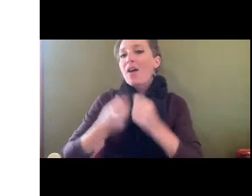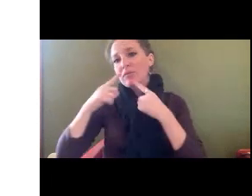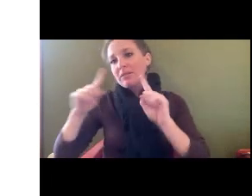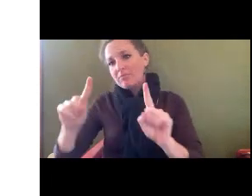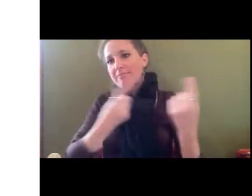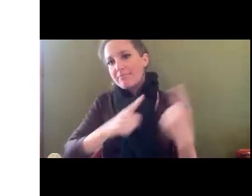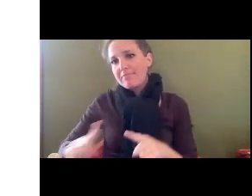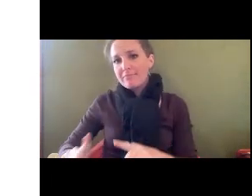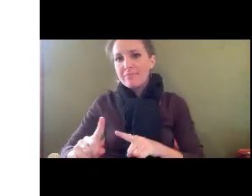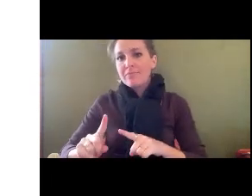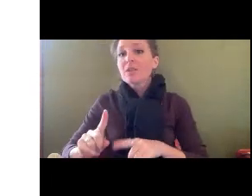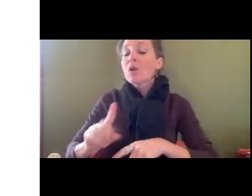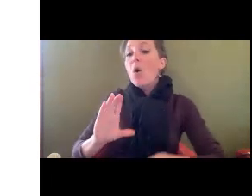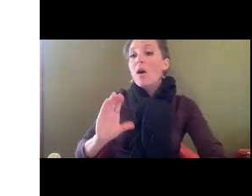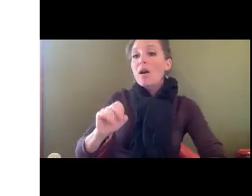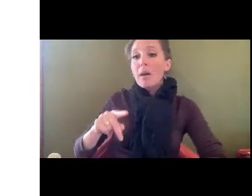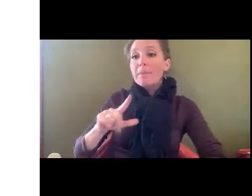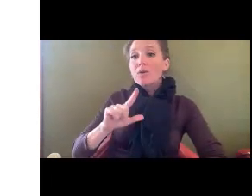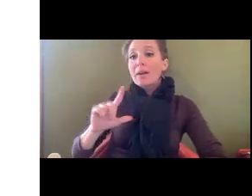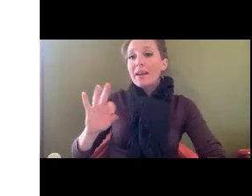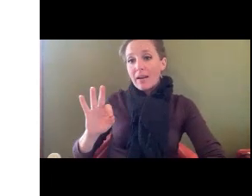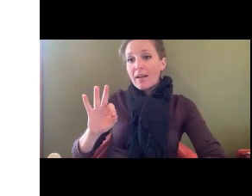COP for these reasons.